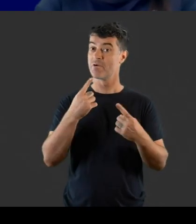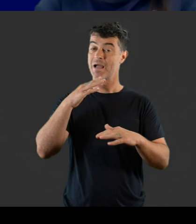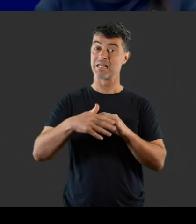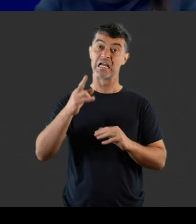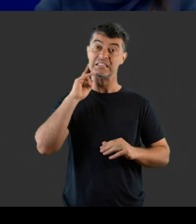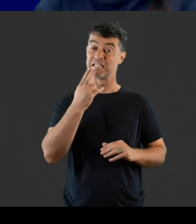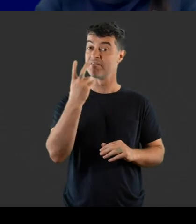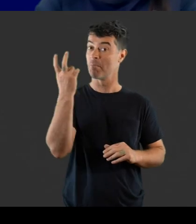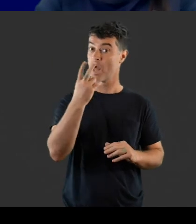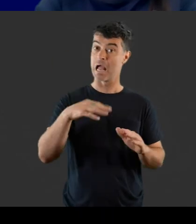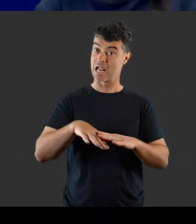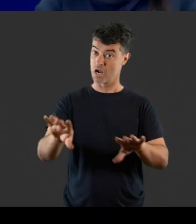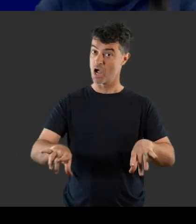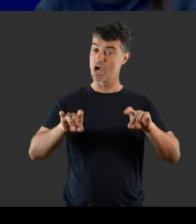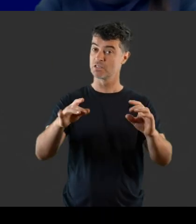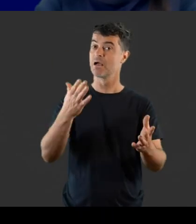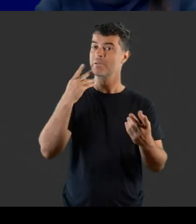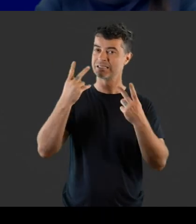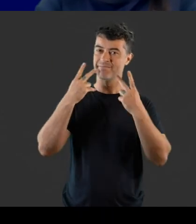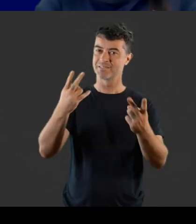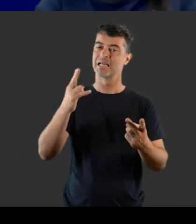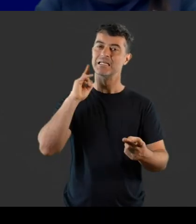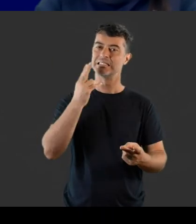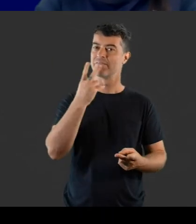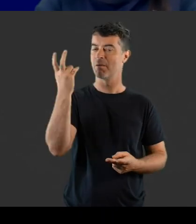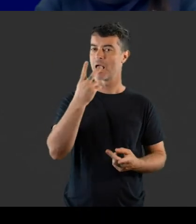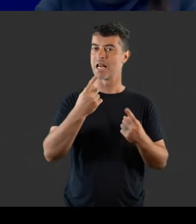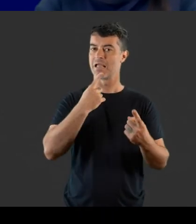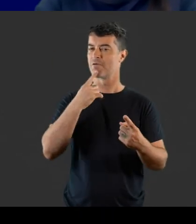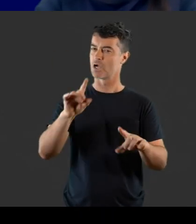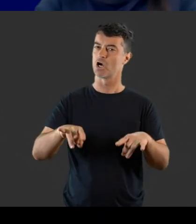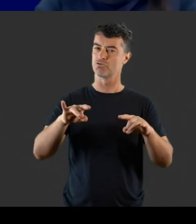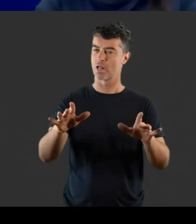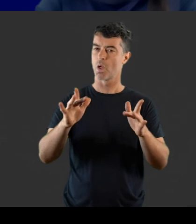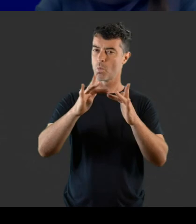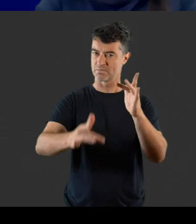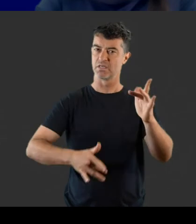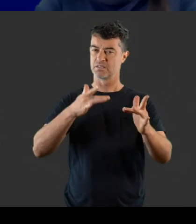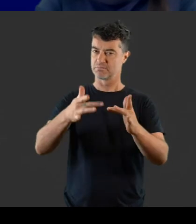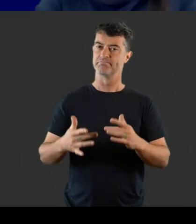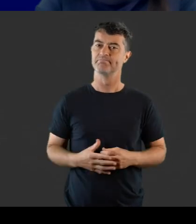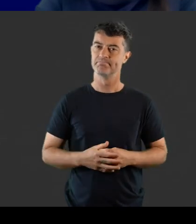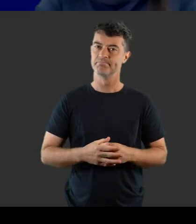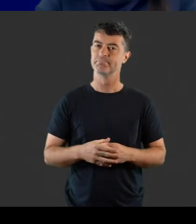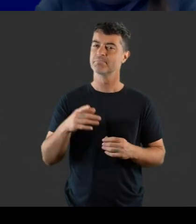For more information about deafblindness in Australia, please visit the Deafblind Information Australia website.